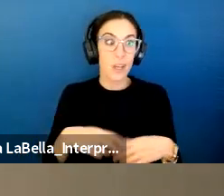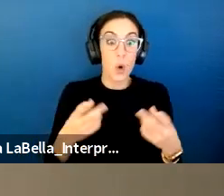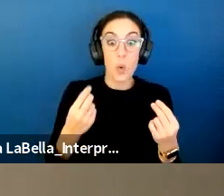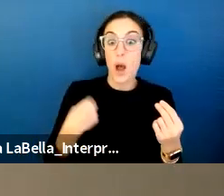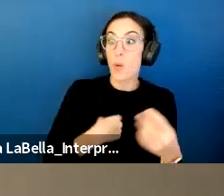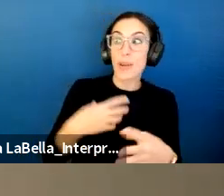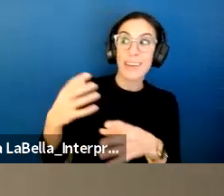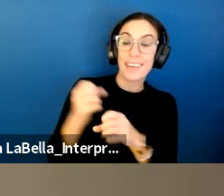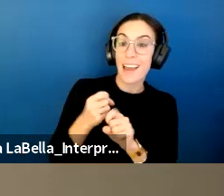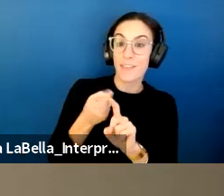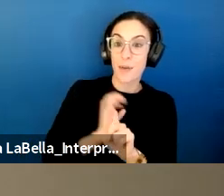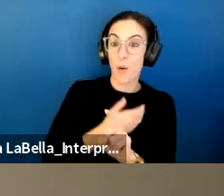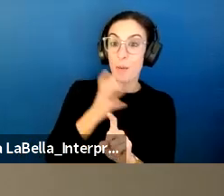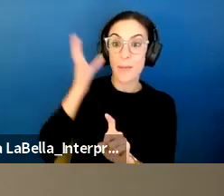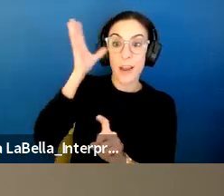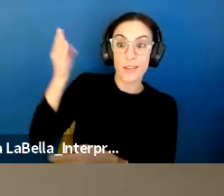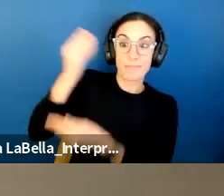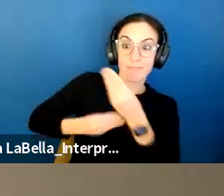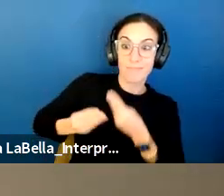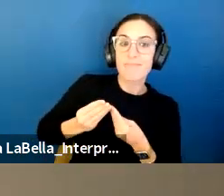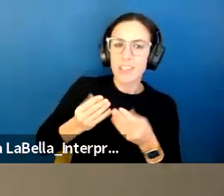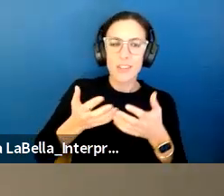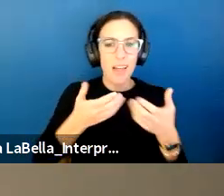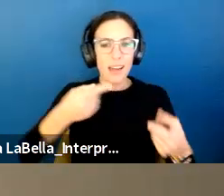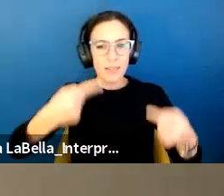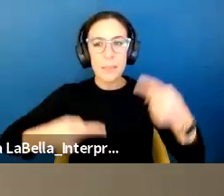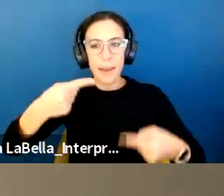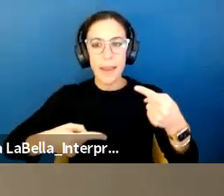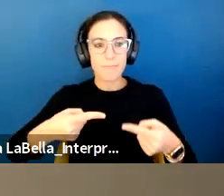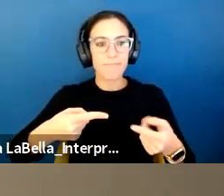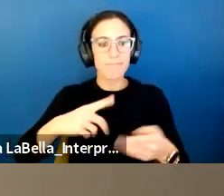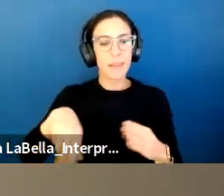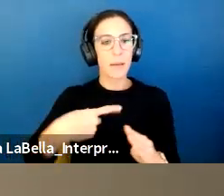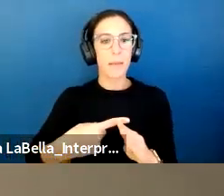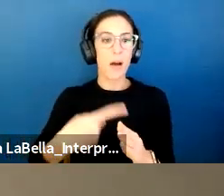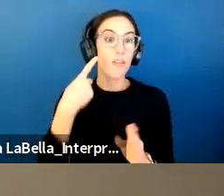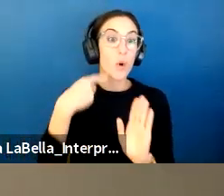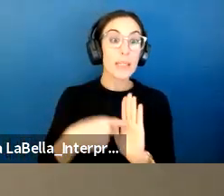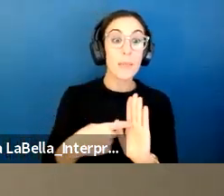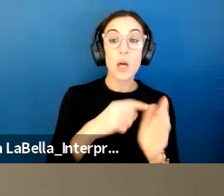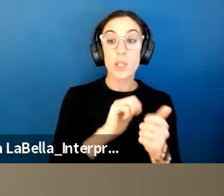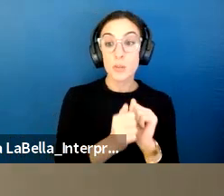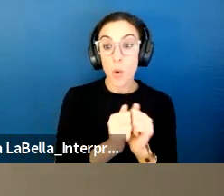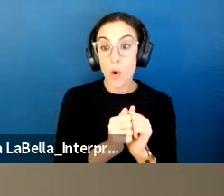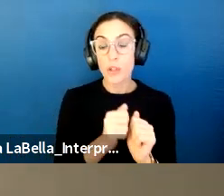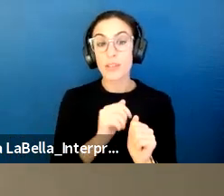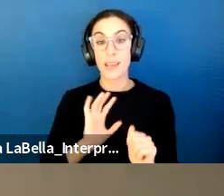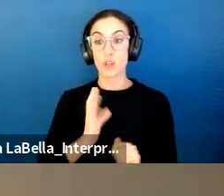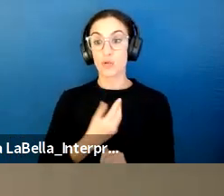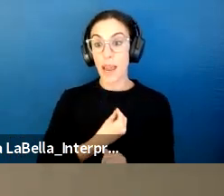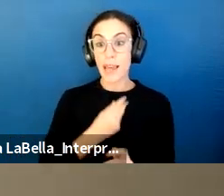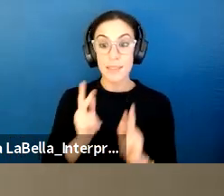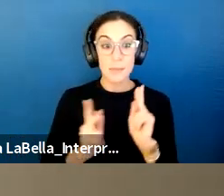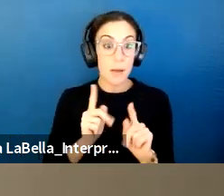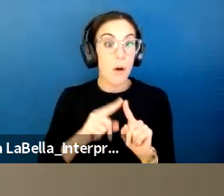our parents. There's a lot of debate, for instance, about sports and trans people, but one thing that's not